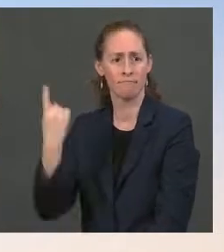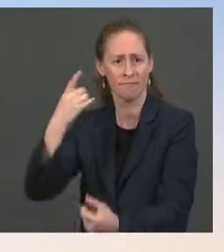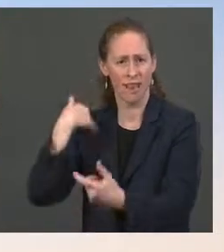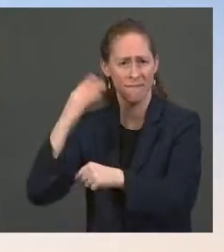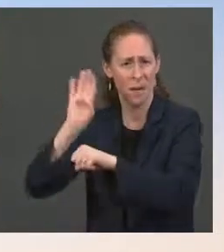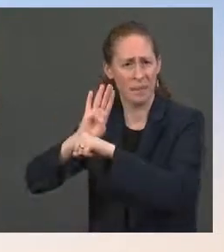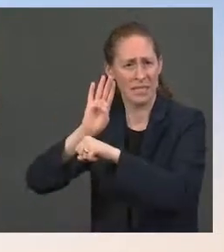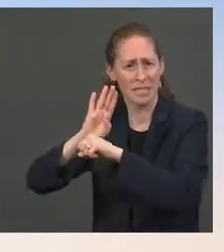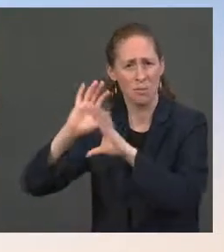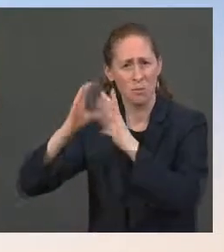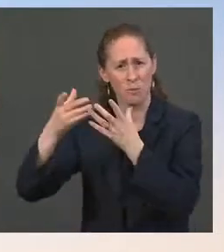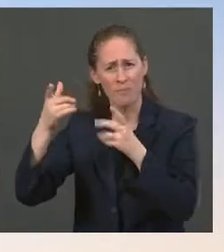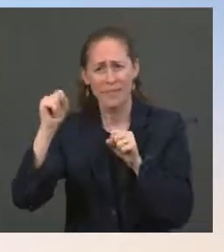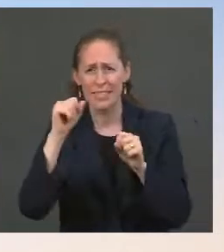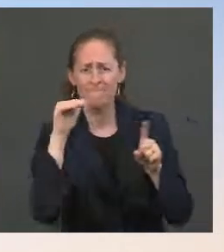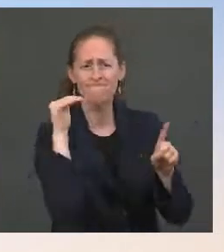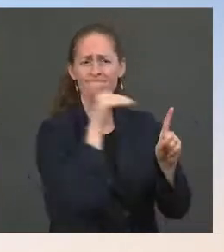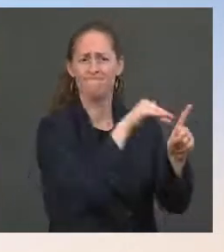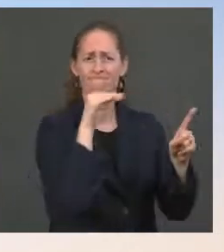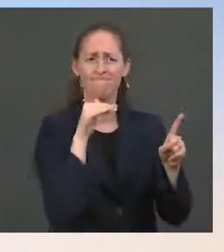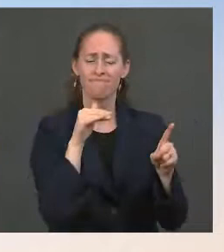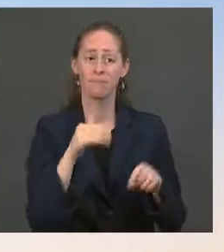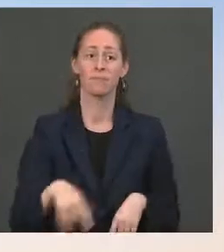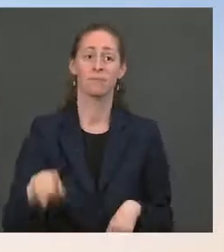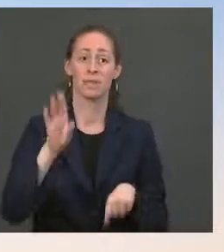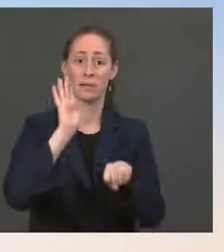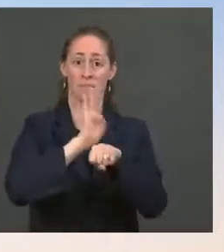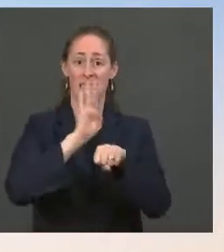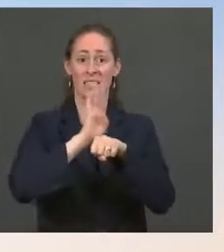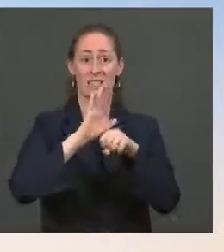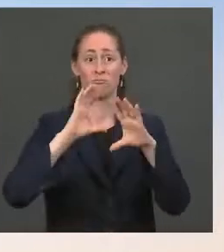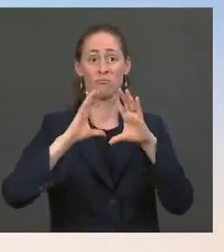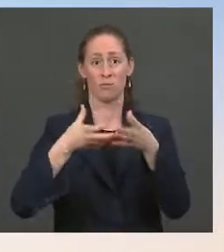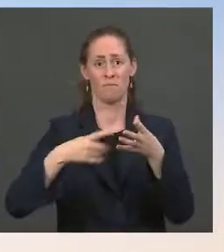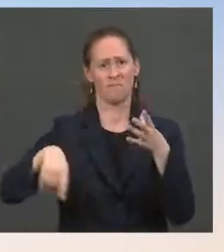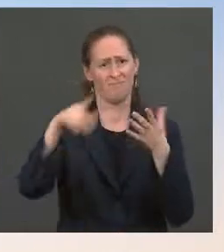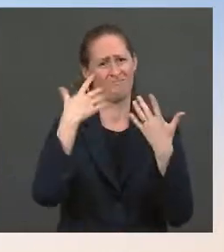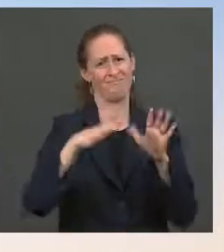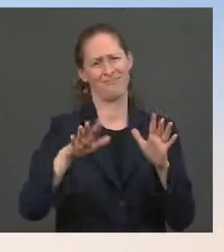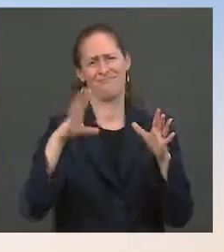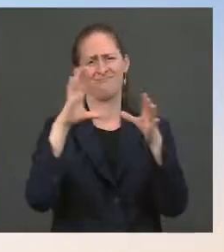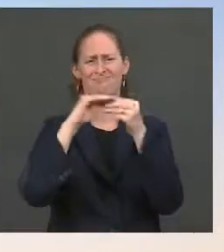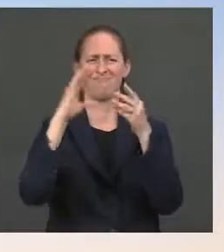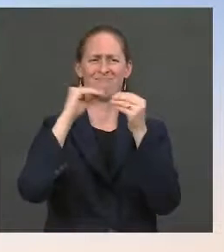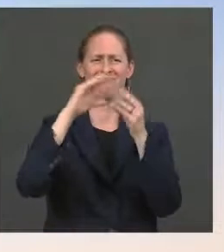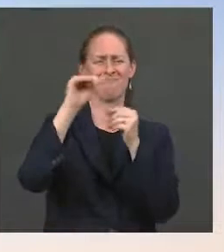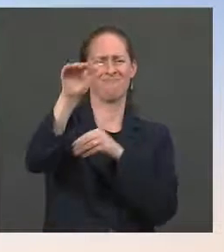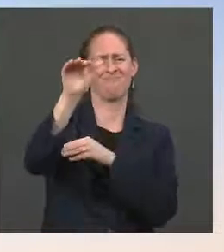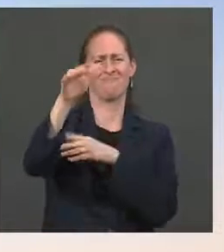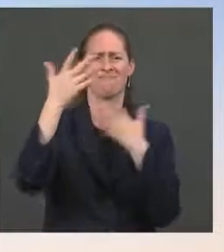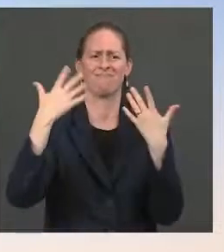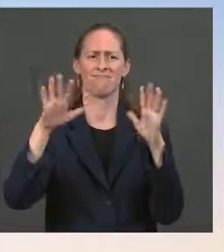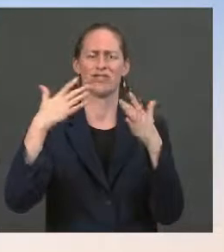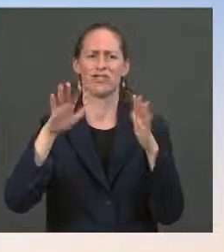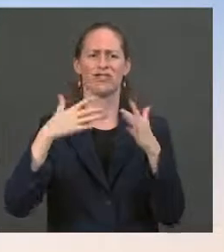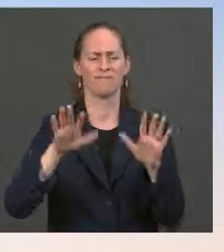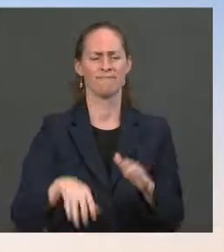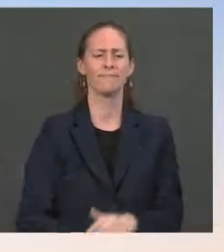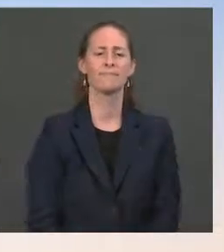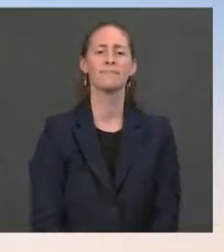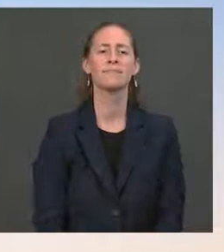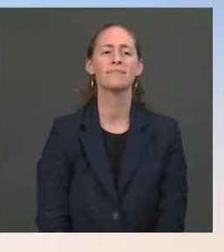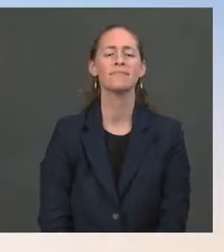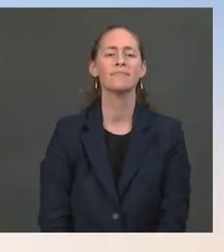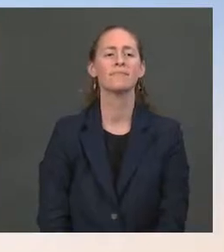in recent days and weeks, but we leave it to them on how they want to reach out and engage with members. And a quick question on tomorrow. Are you intentionally going to a